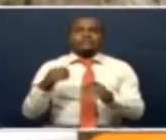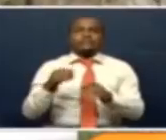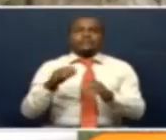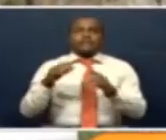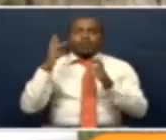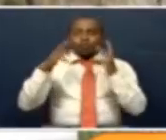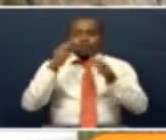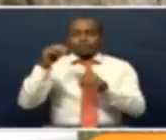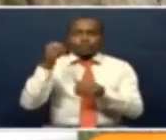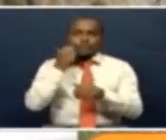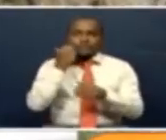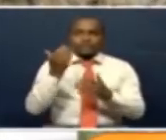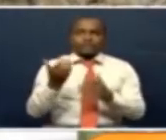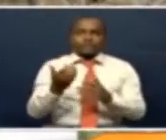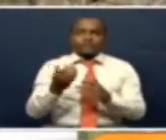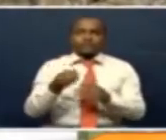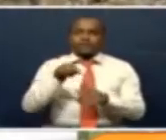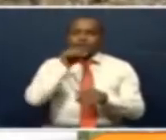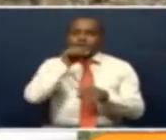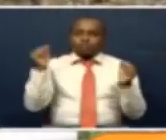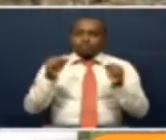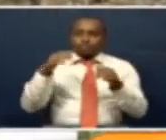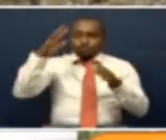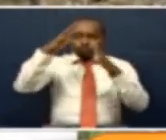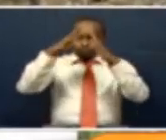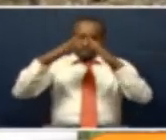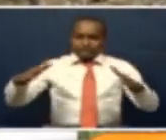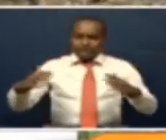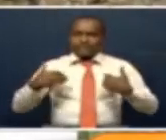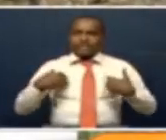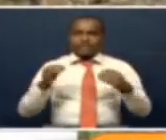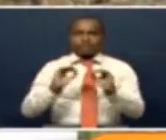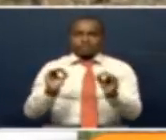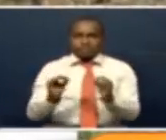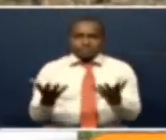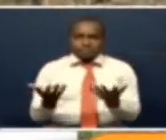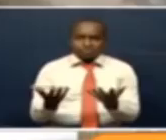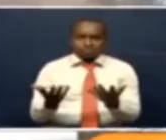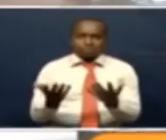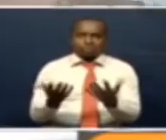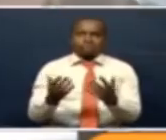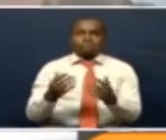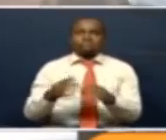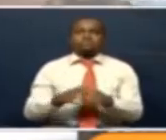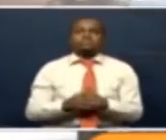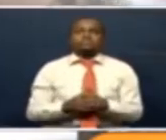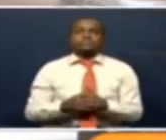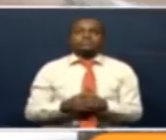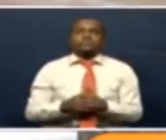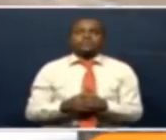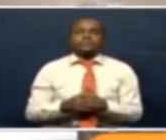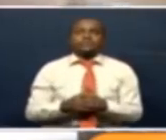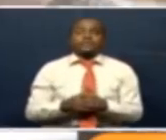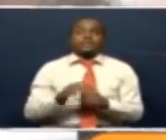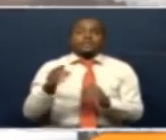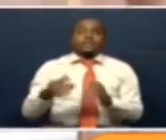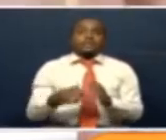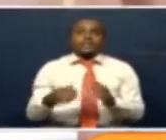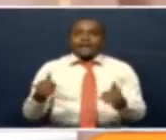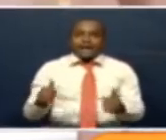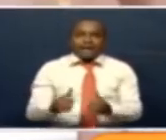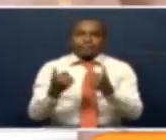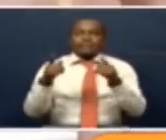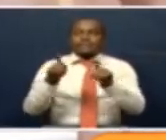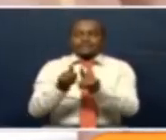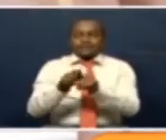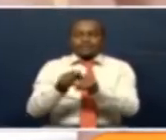Hakuna maneti, watoto wanateseka, mvua inawachapa hapa mali wametoka. Their desperation echoed in Nyadurera in